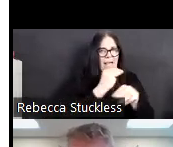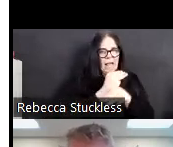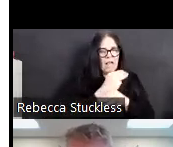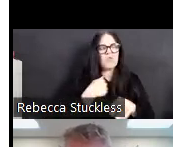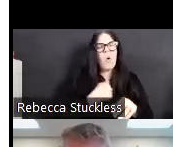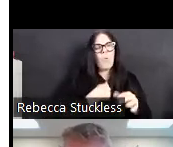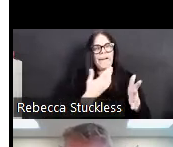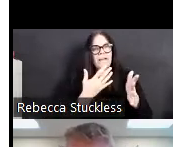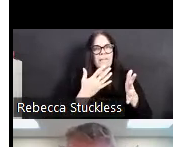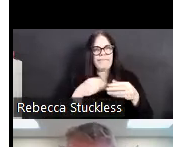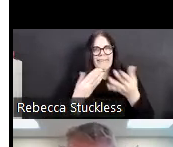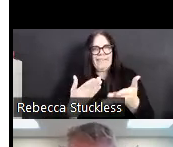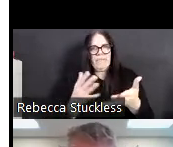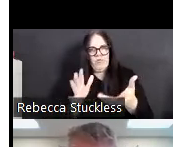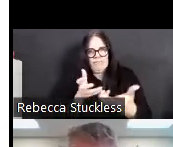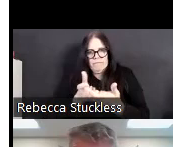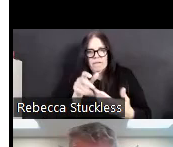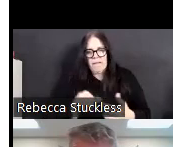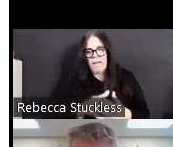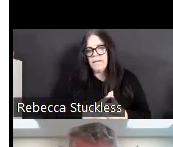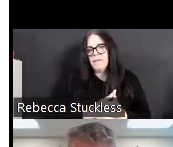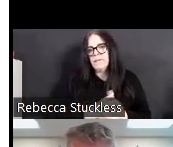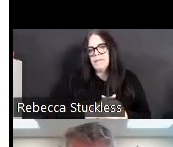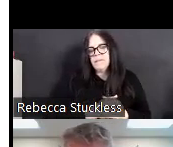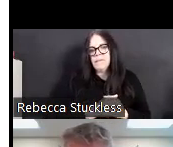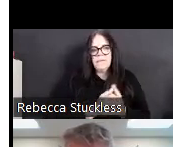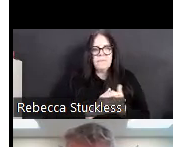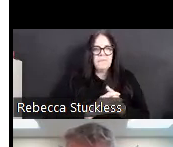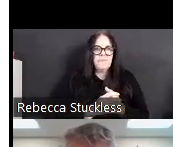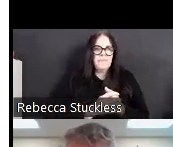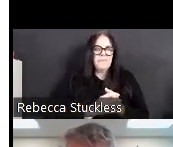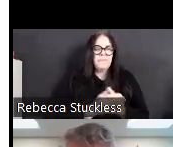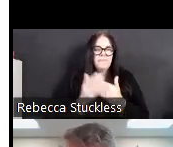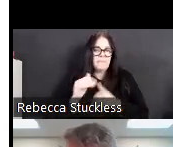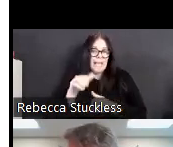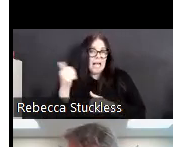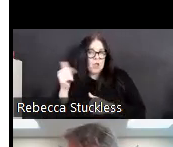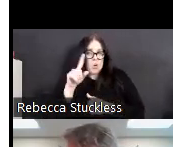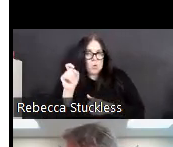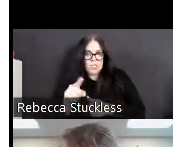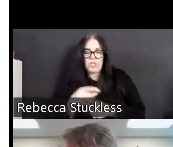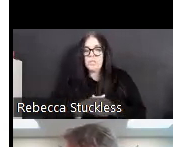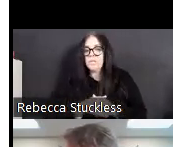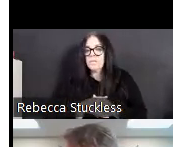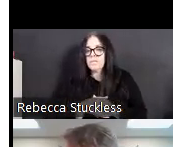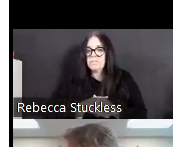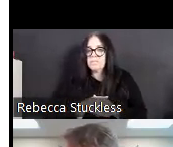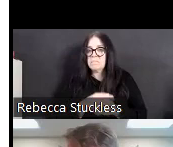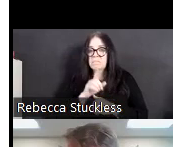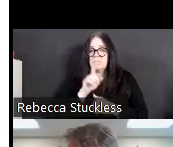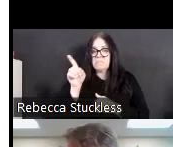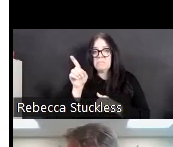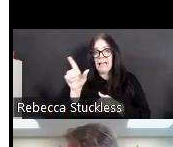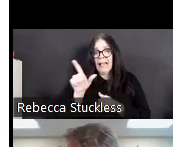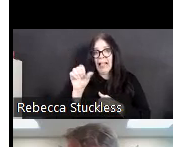So there's another question. yeah. Do you run into any friction at your